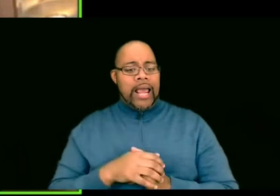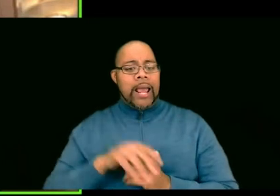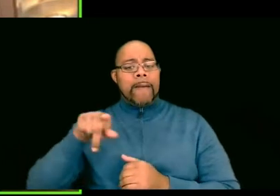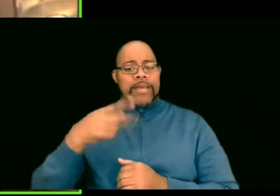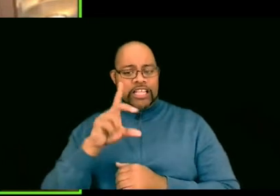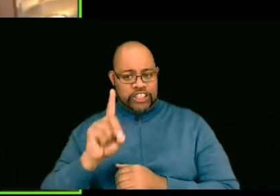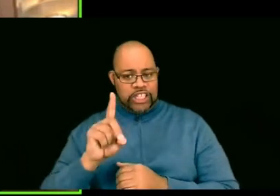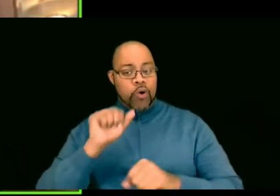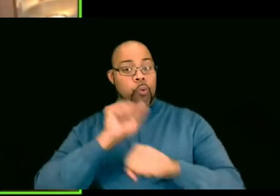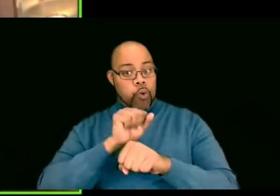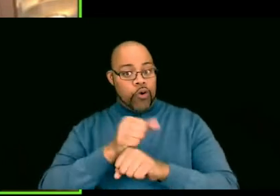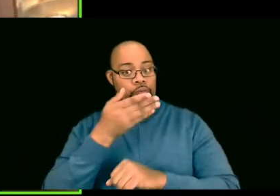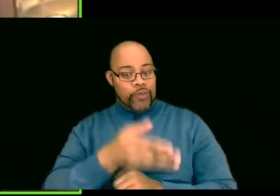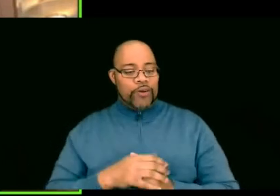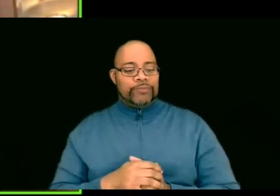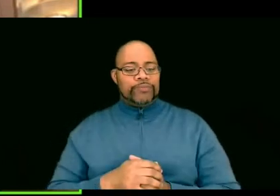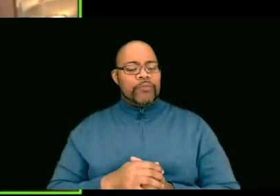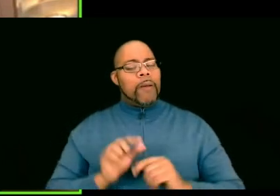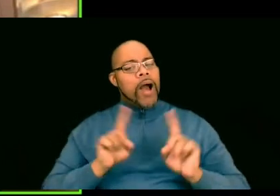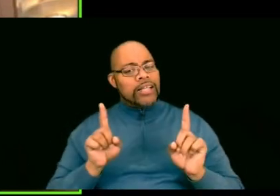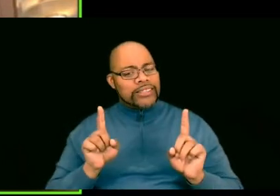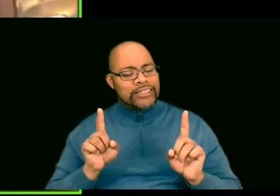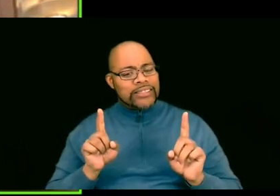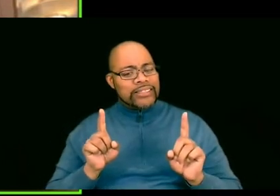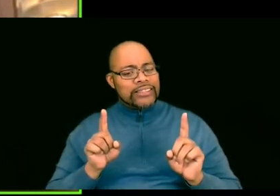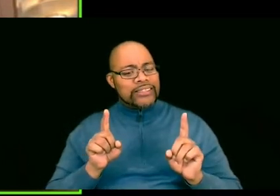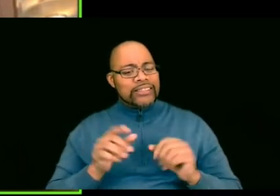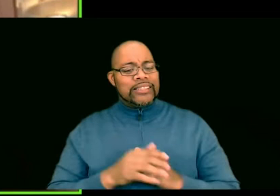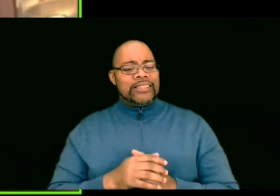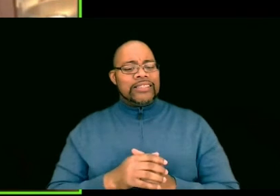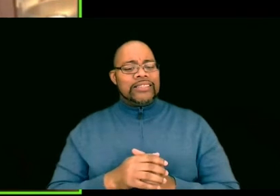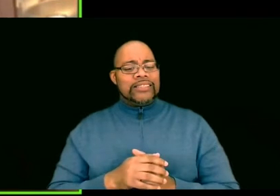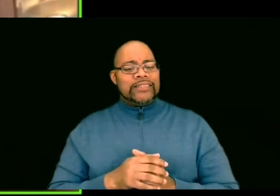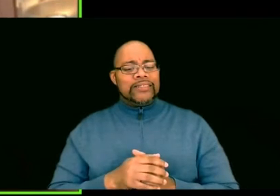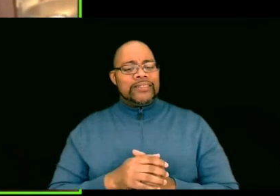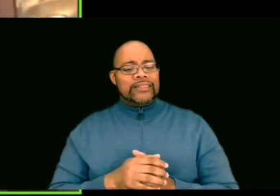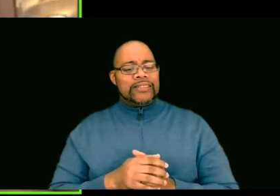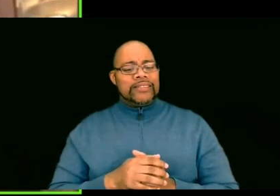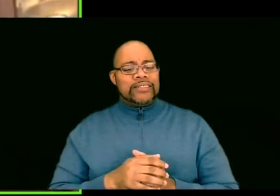both master's and PhD work. However, following my